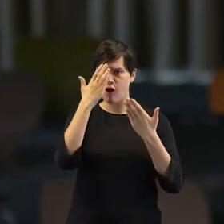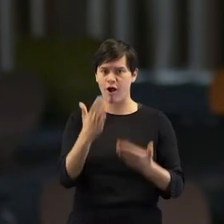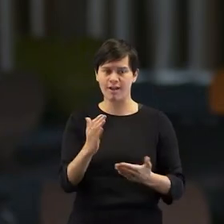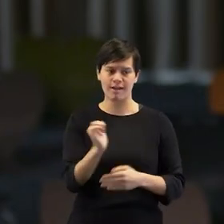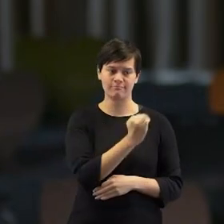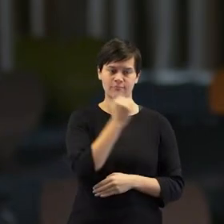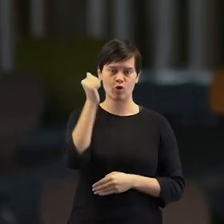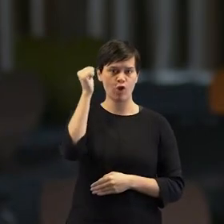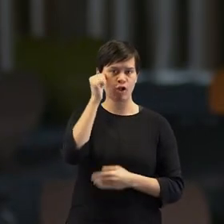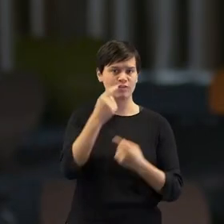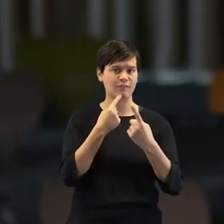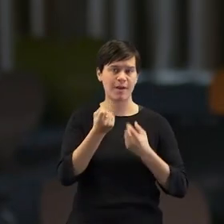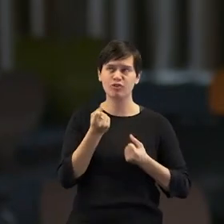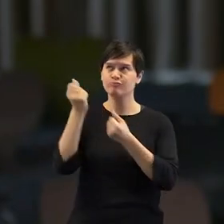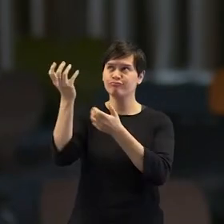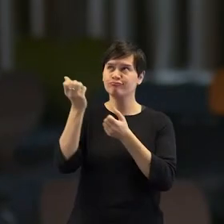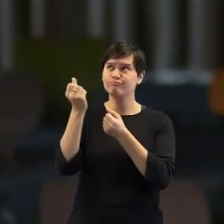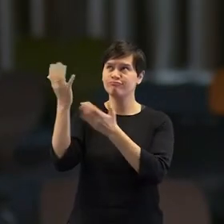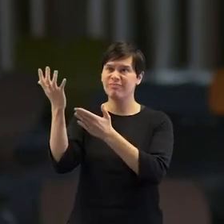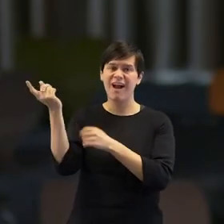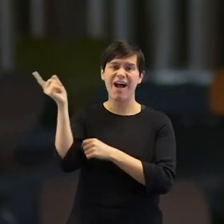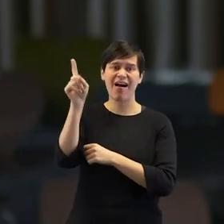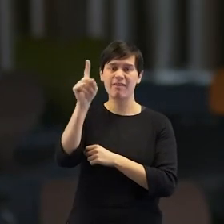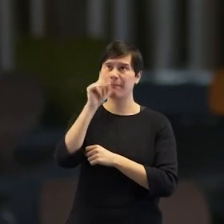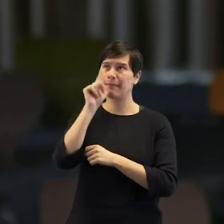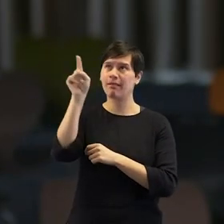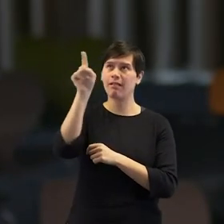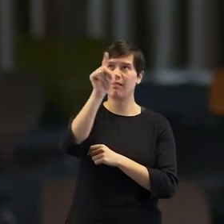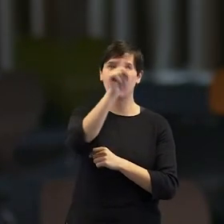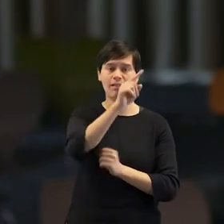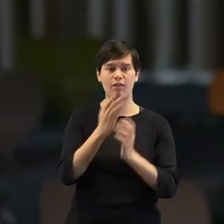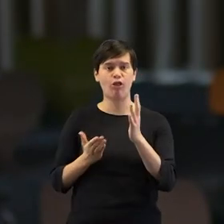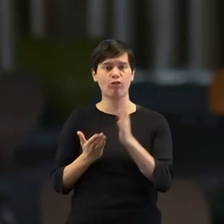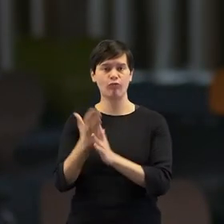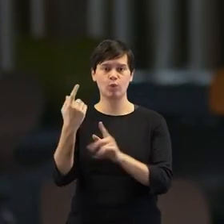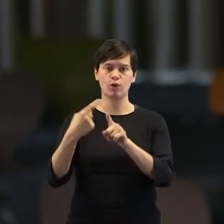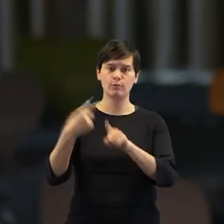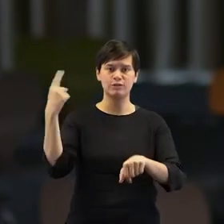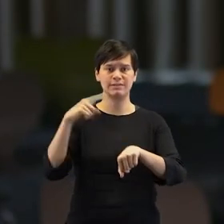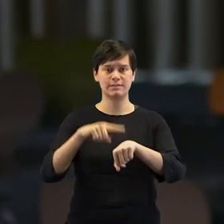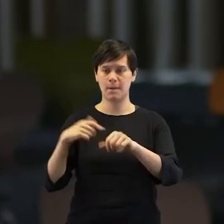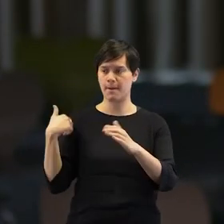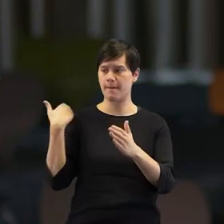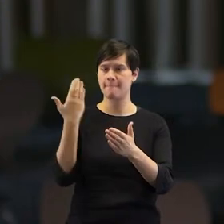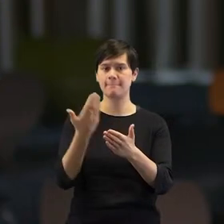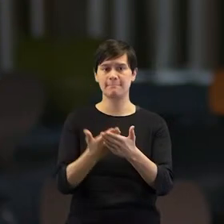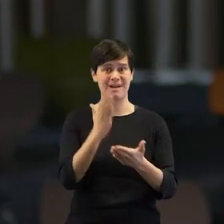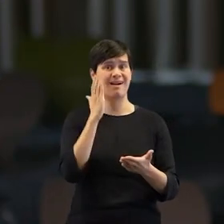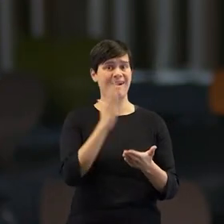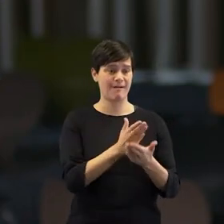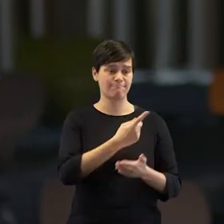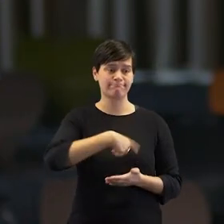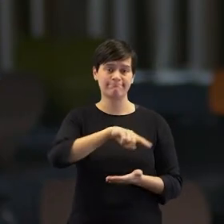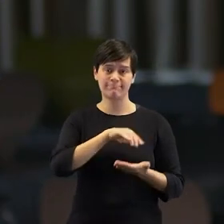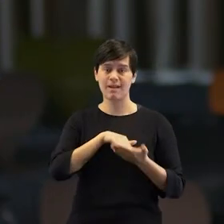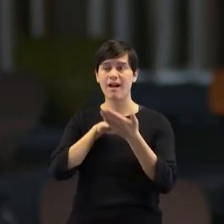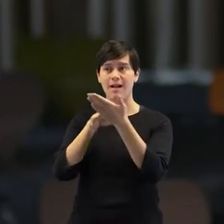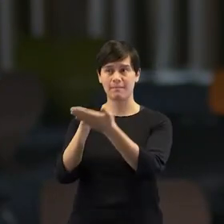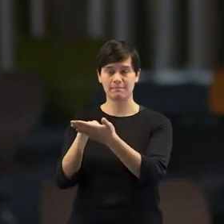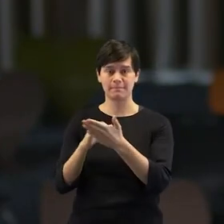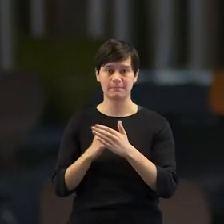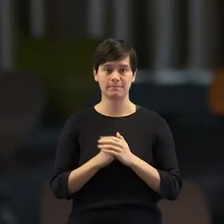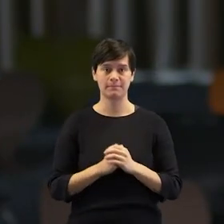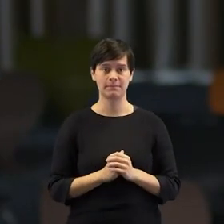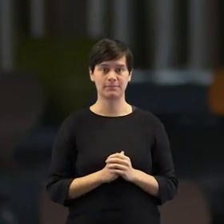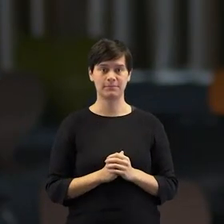honour to connect our collective insights to the Prime Minister and key decision makers under urgency over the last few months. We